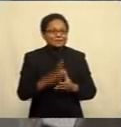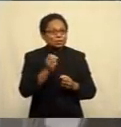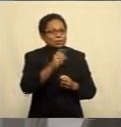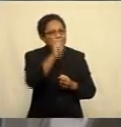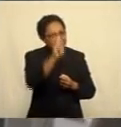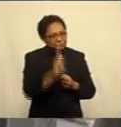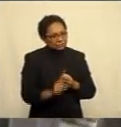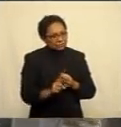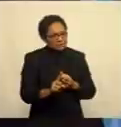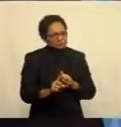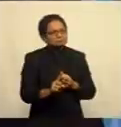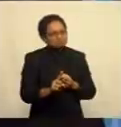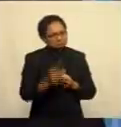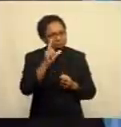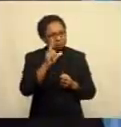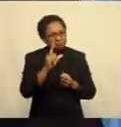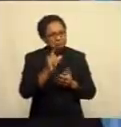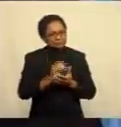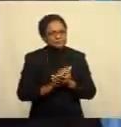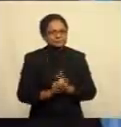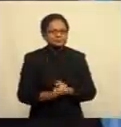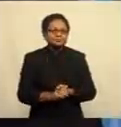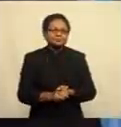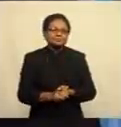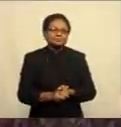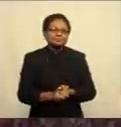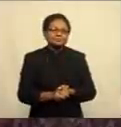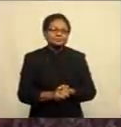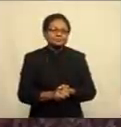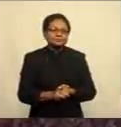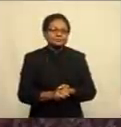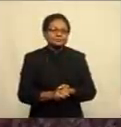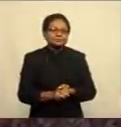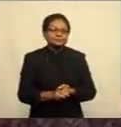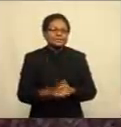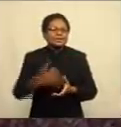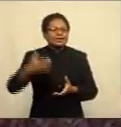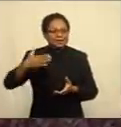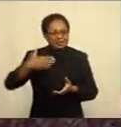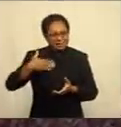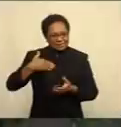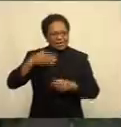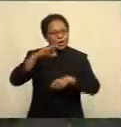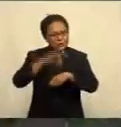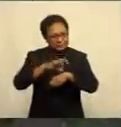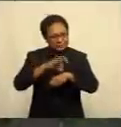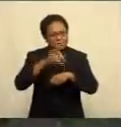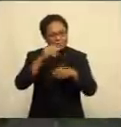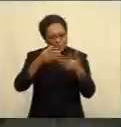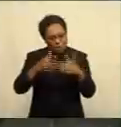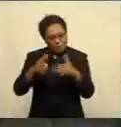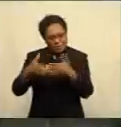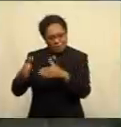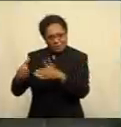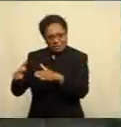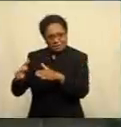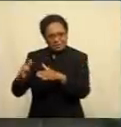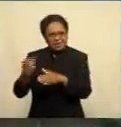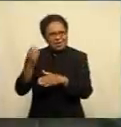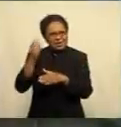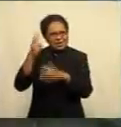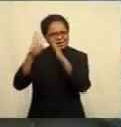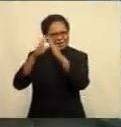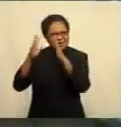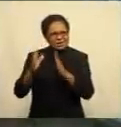services, emergency services, fire services, health and hospital services, lighthouse services,